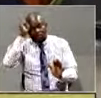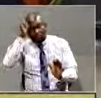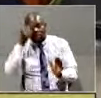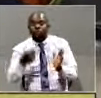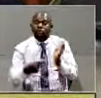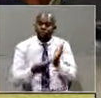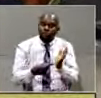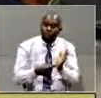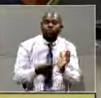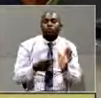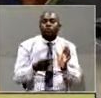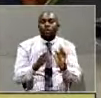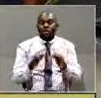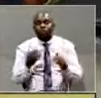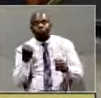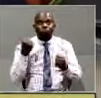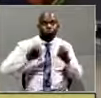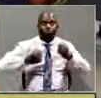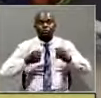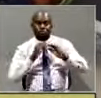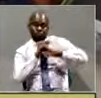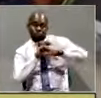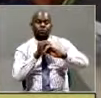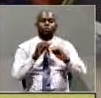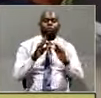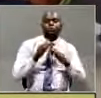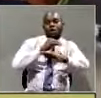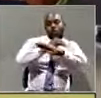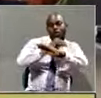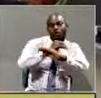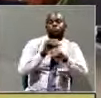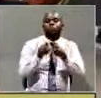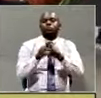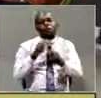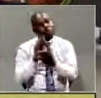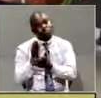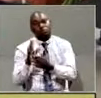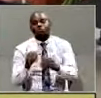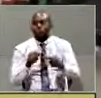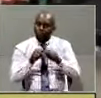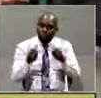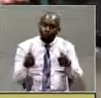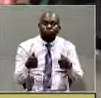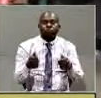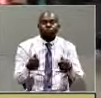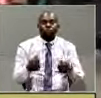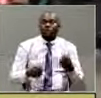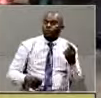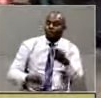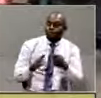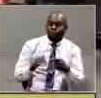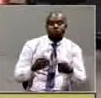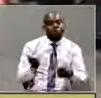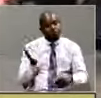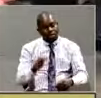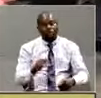skill, how you bob, how you lock, block, no? Yeah, we are doing well. I'm telling you that we are going to come back